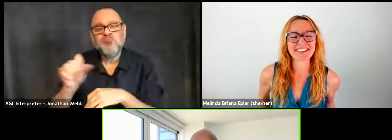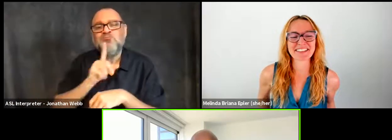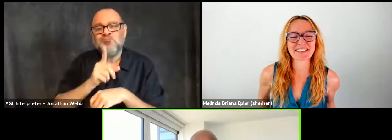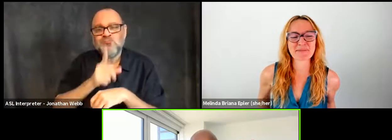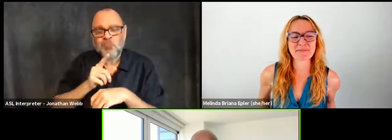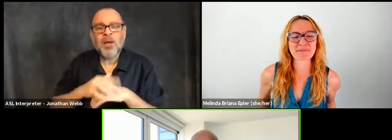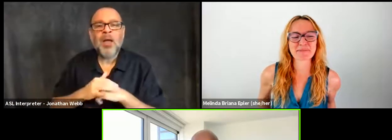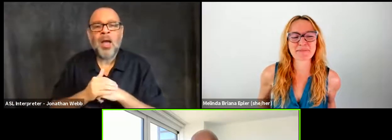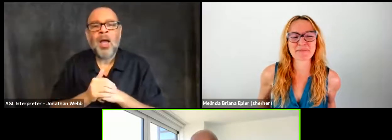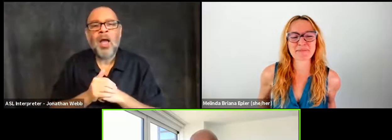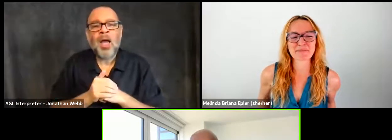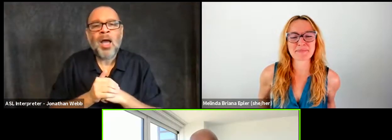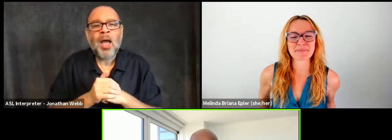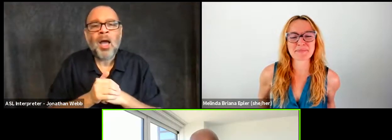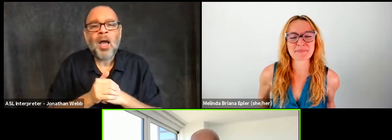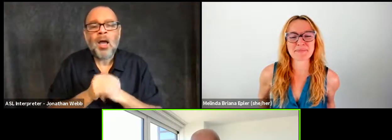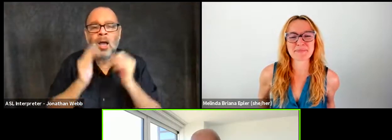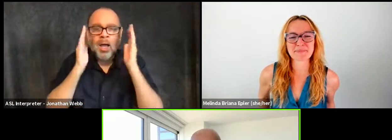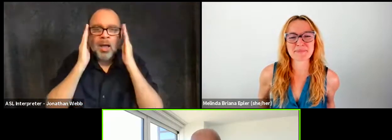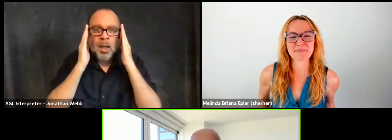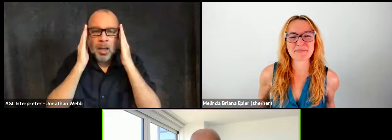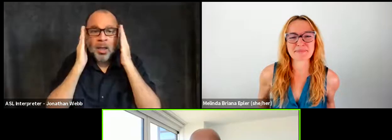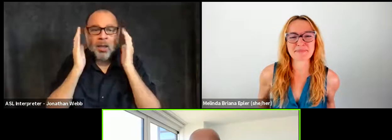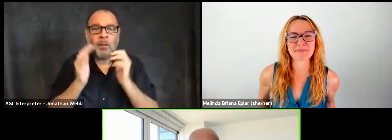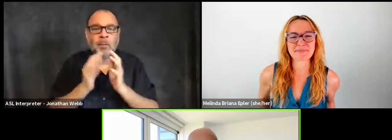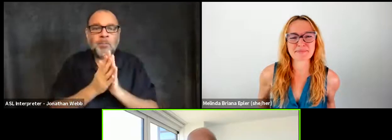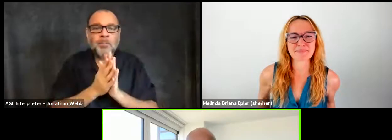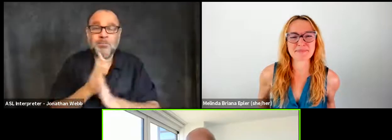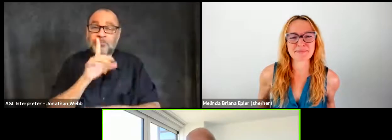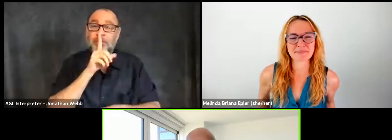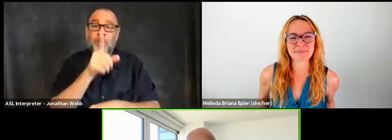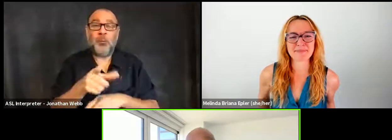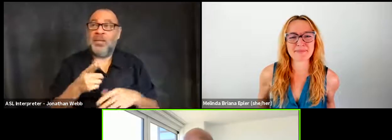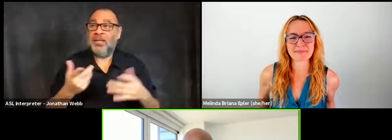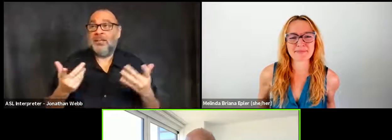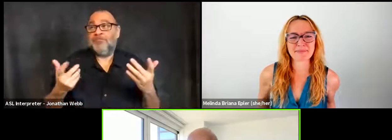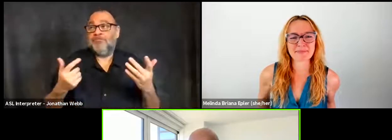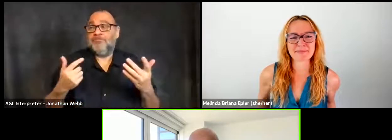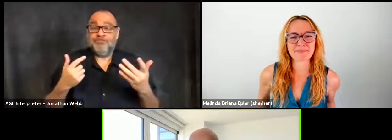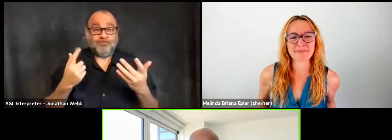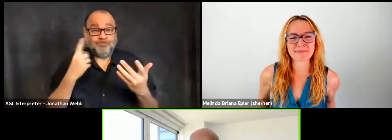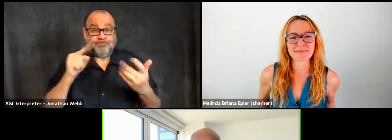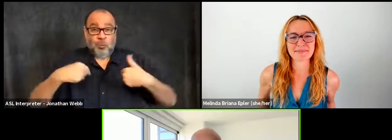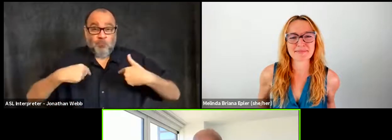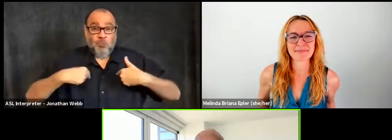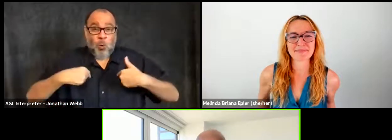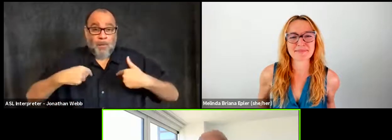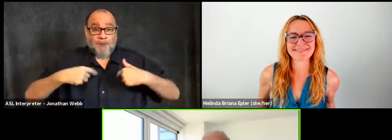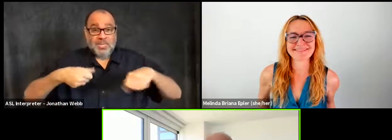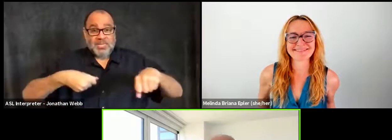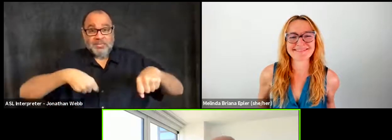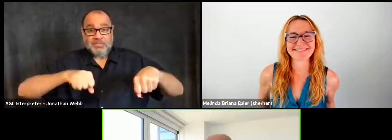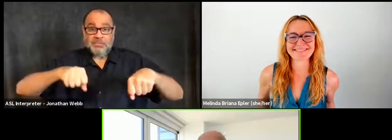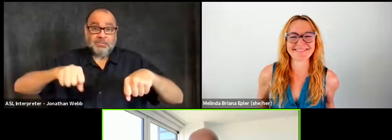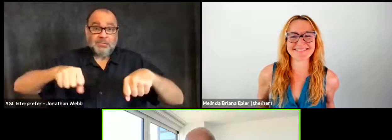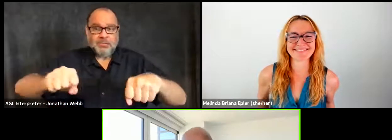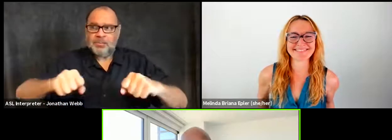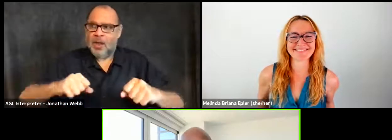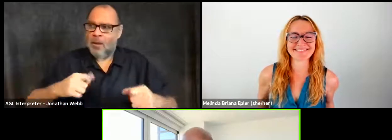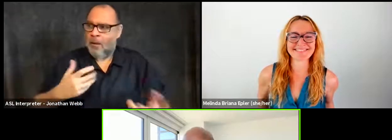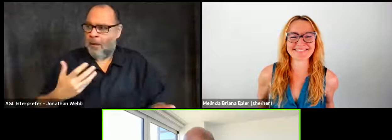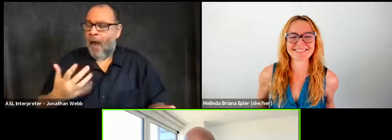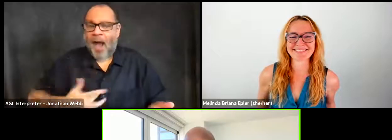think about it, just gives me joy, right? Just smile. I perk up, a smile while I'm motorcycle riding. Hopefully my body, hangs in there to continue to do it. But